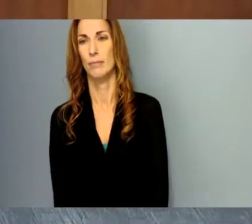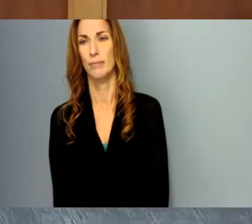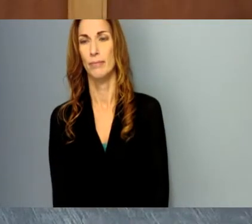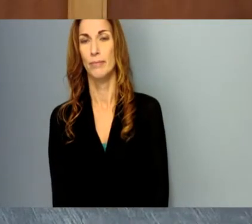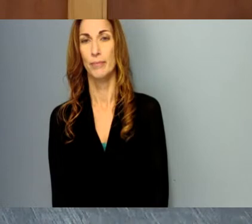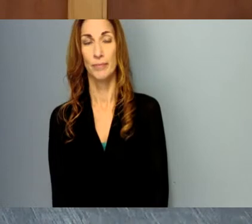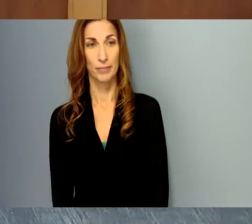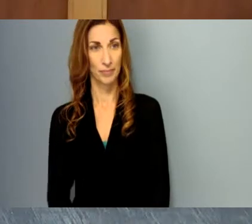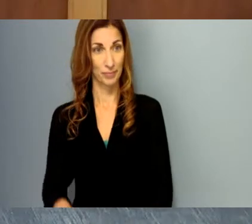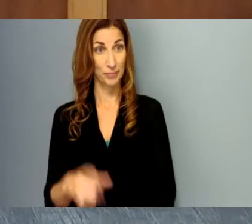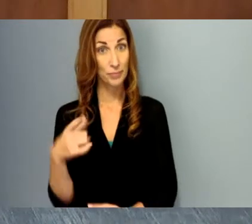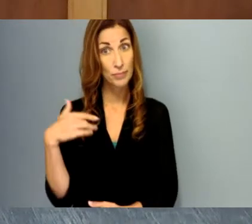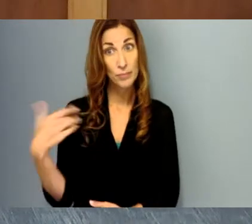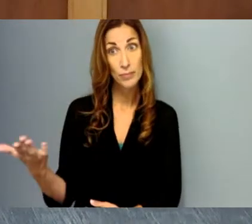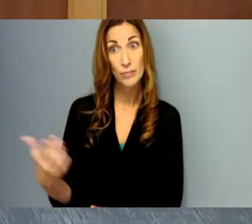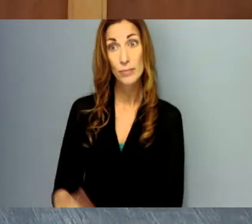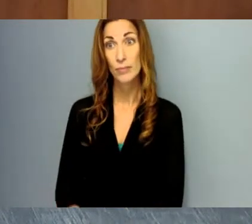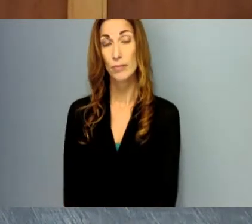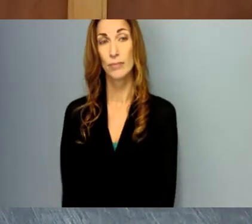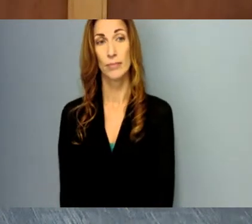Liz Youse?